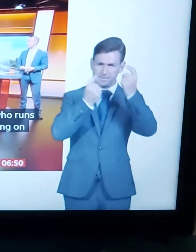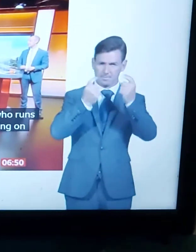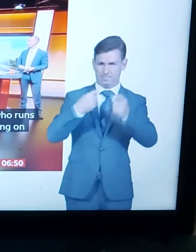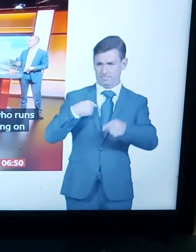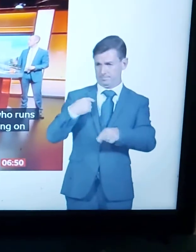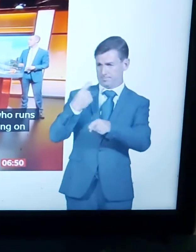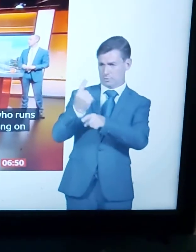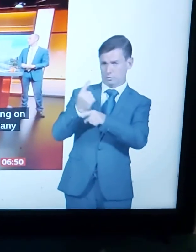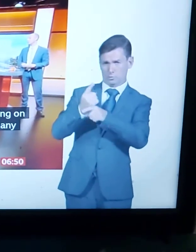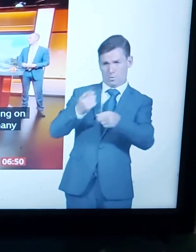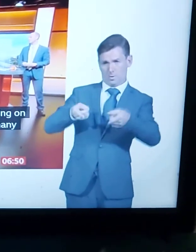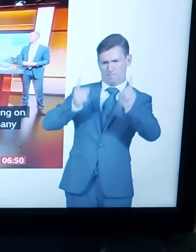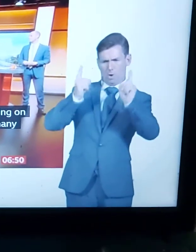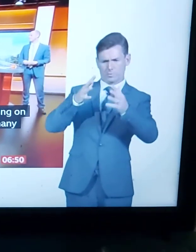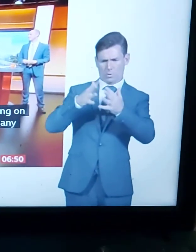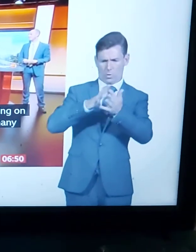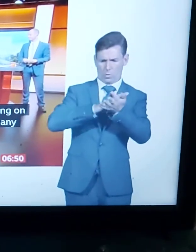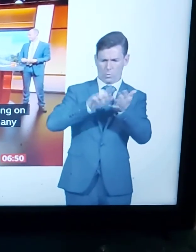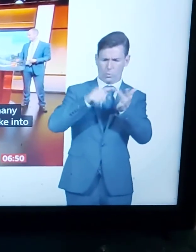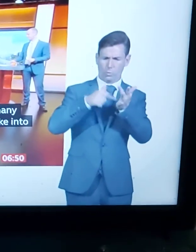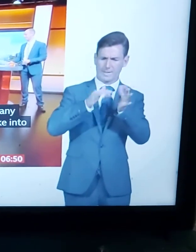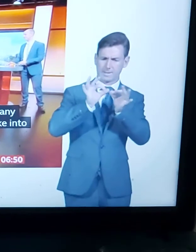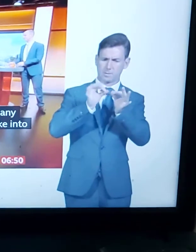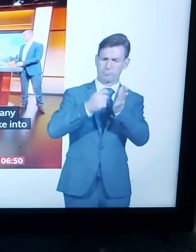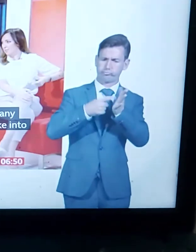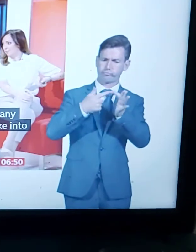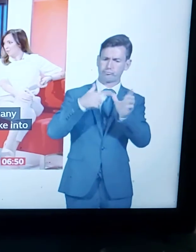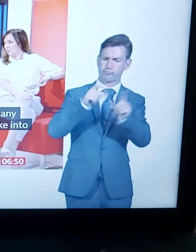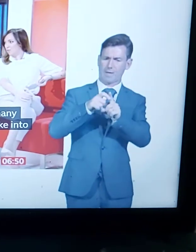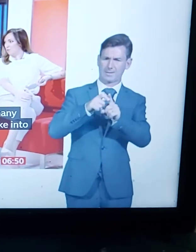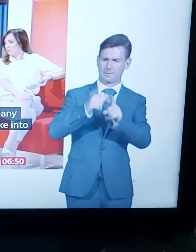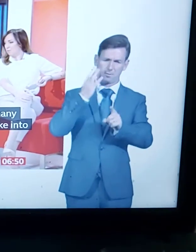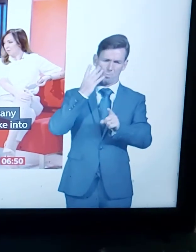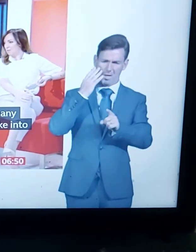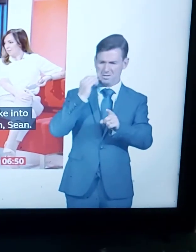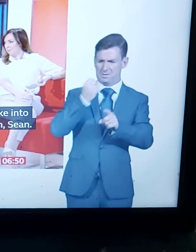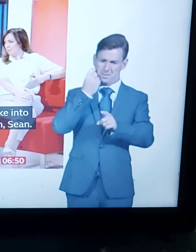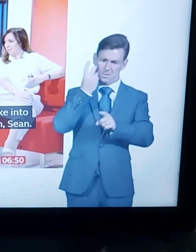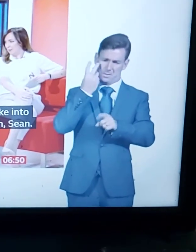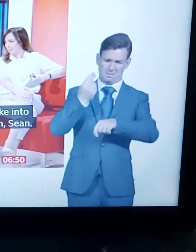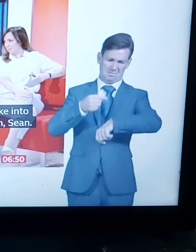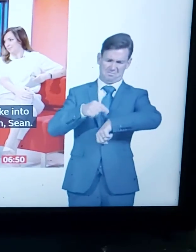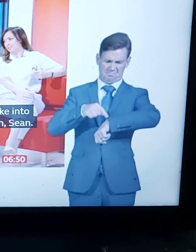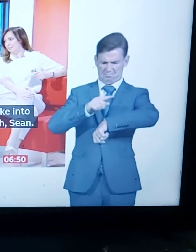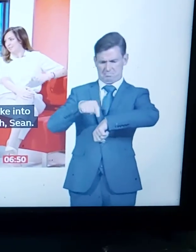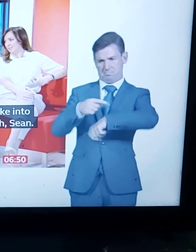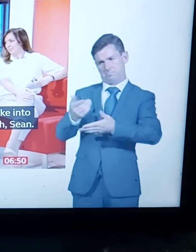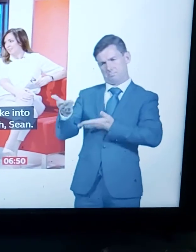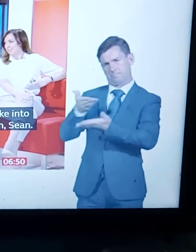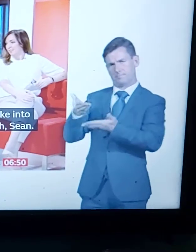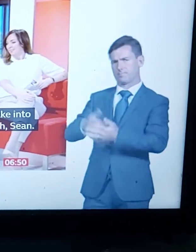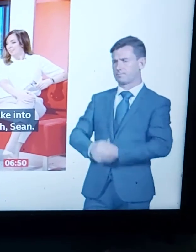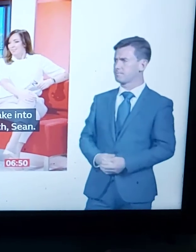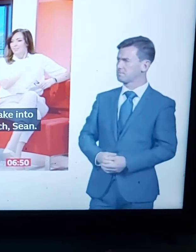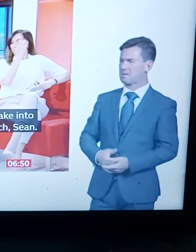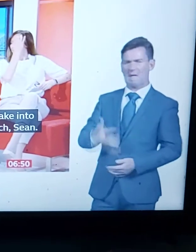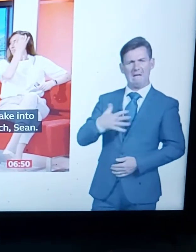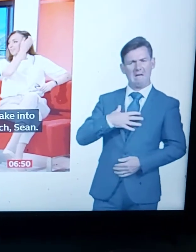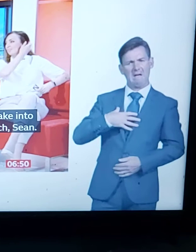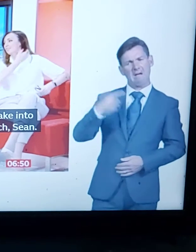in an hour's time to see what they're up to. Sure, thank you very much. Interesting that Super Saturday wasn't so super as they hadn't been expecting. Yeah, but